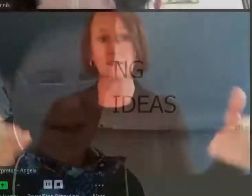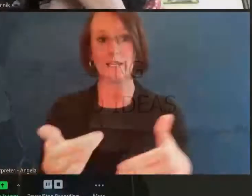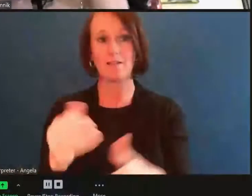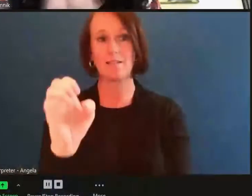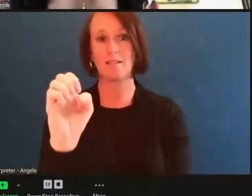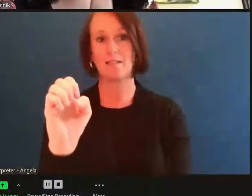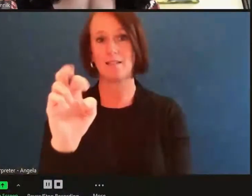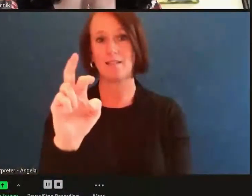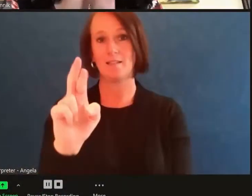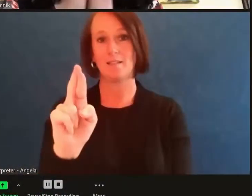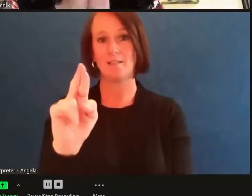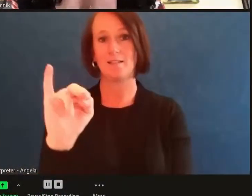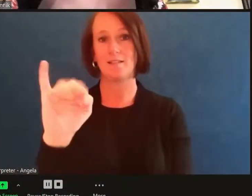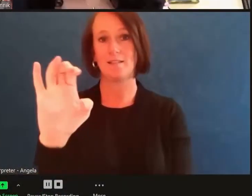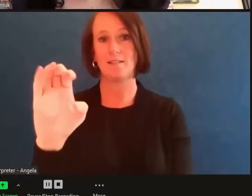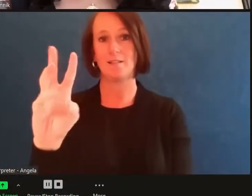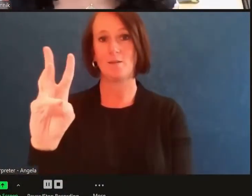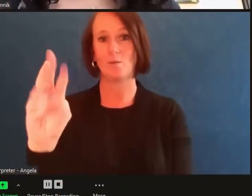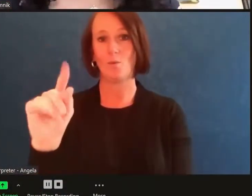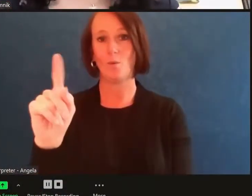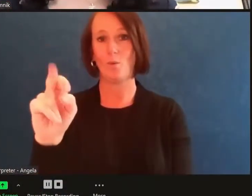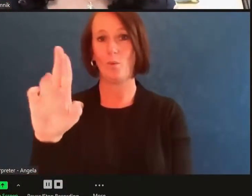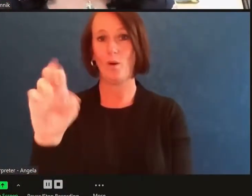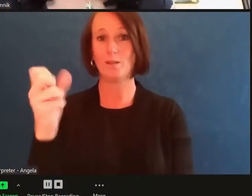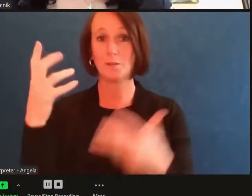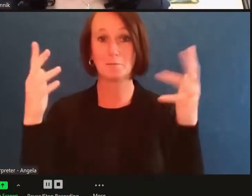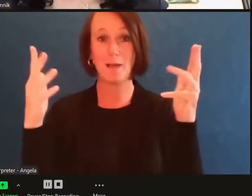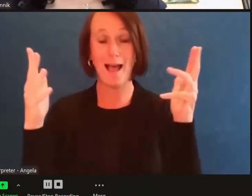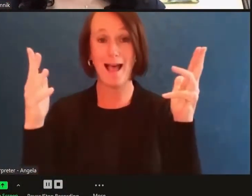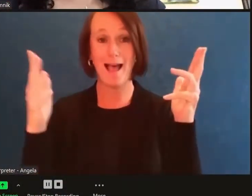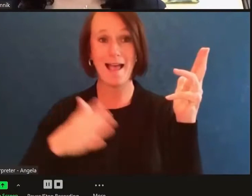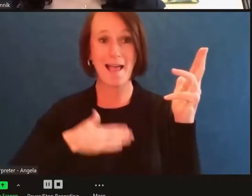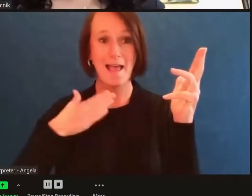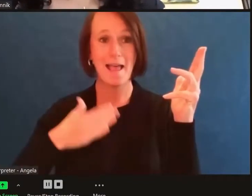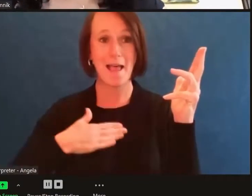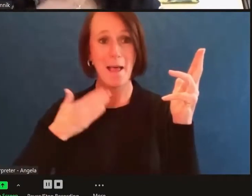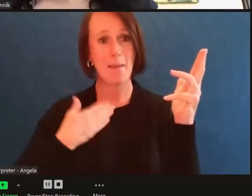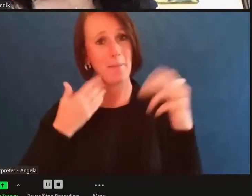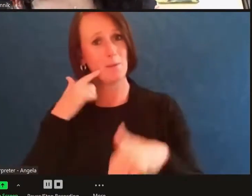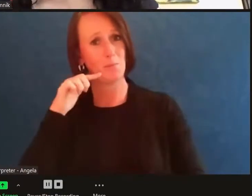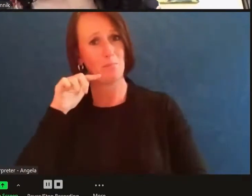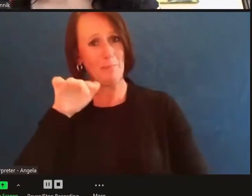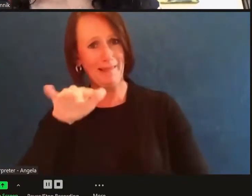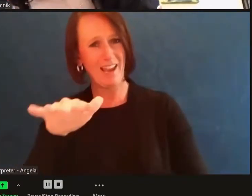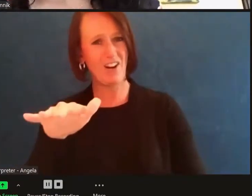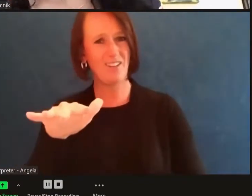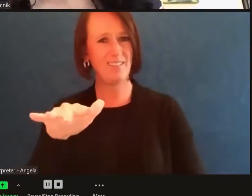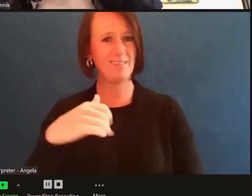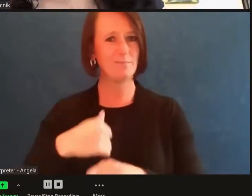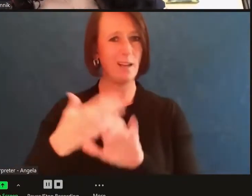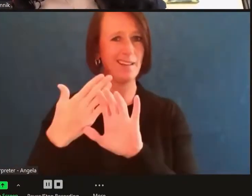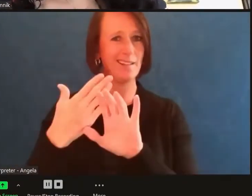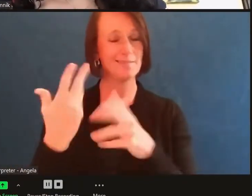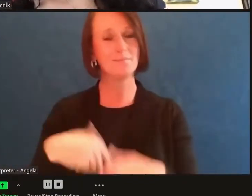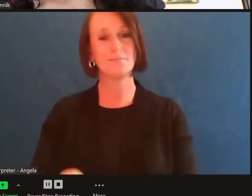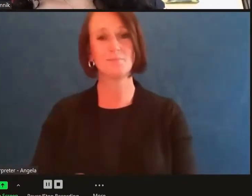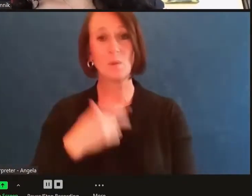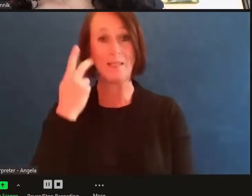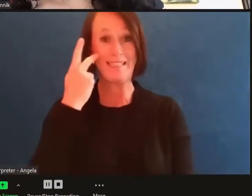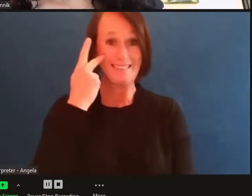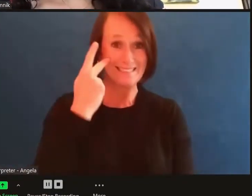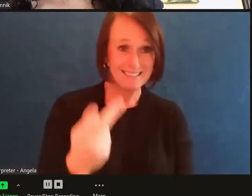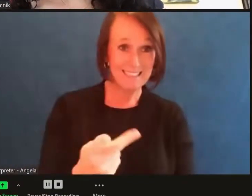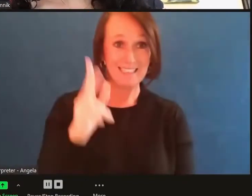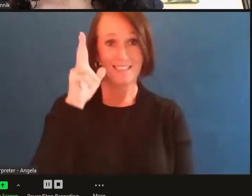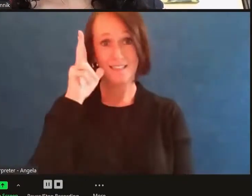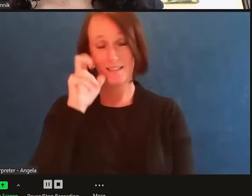We're so happy you're here. Yay. I'm happy to sort of be there. Yes, we can hear and see him, so that is